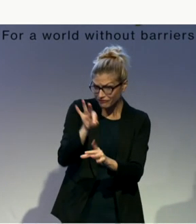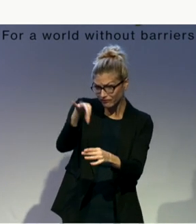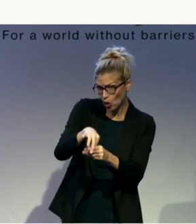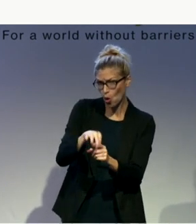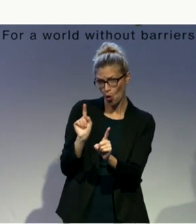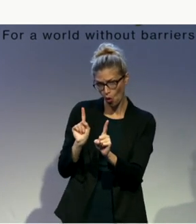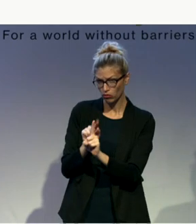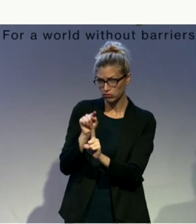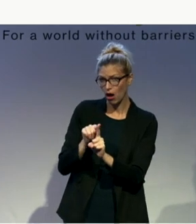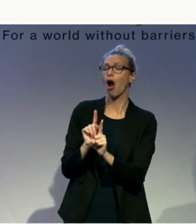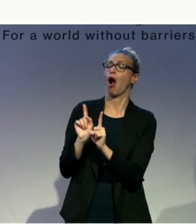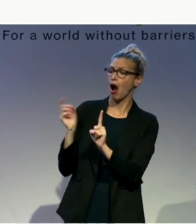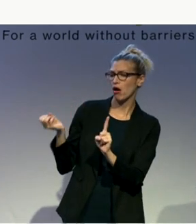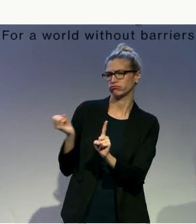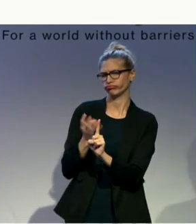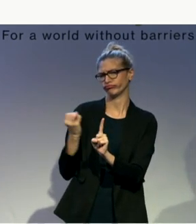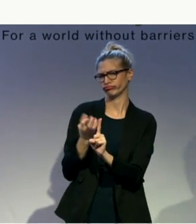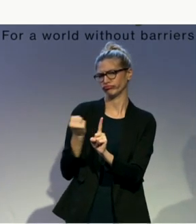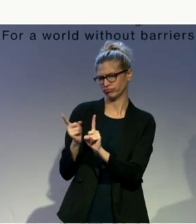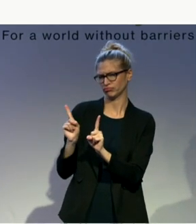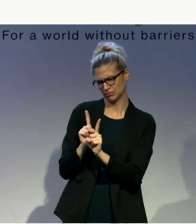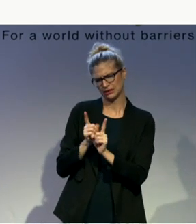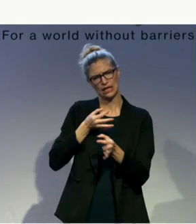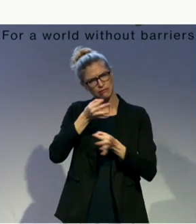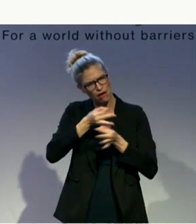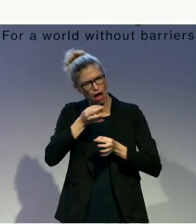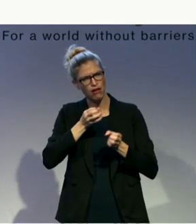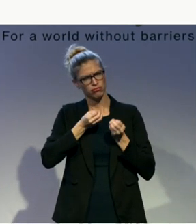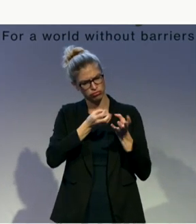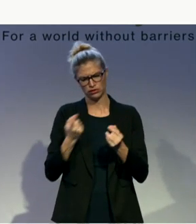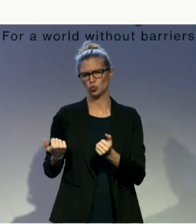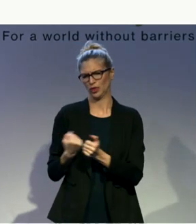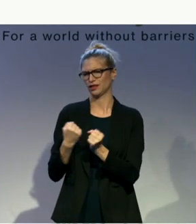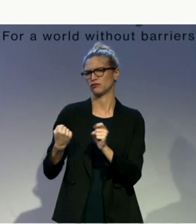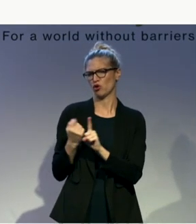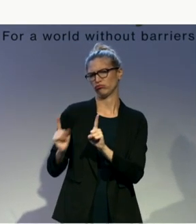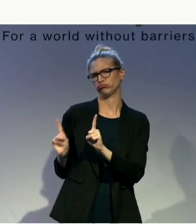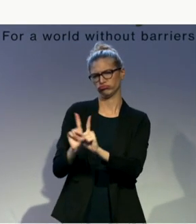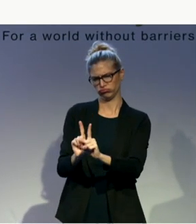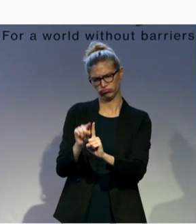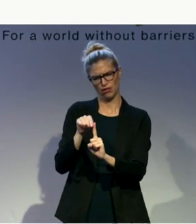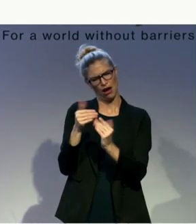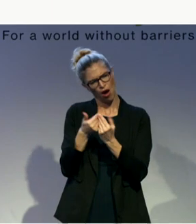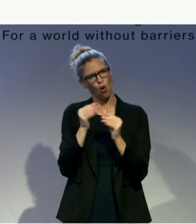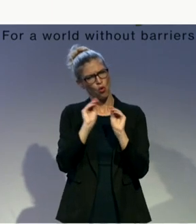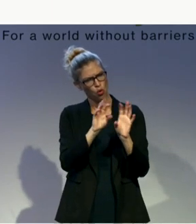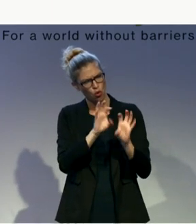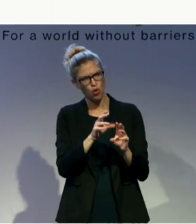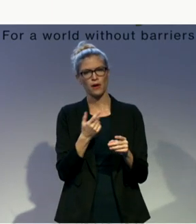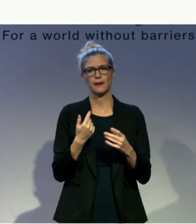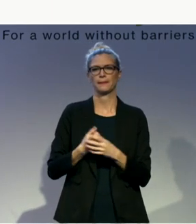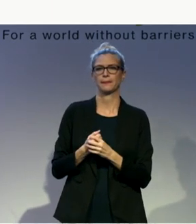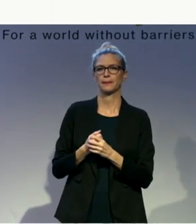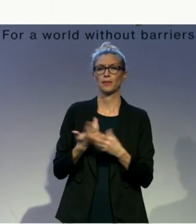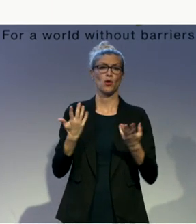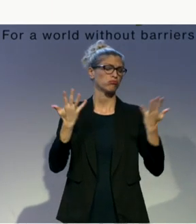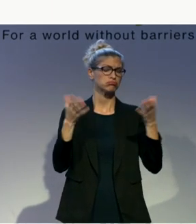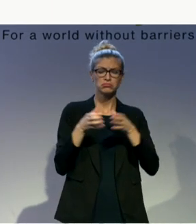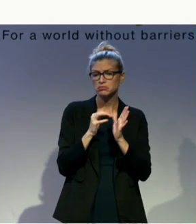So you gave them instructions and support to learn that. For instance, by workshops, but